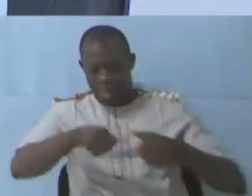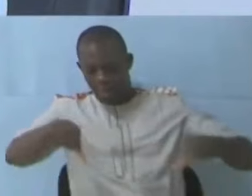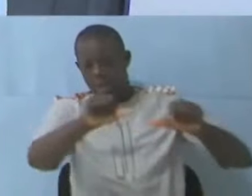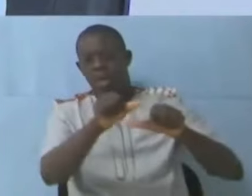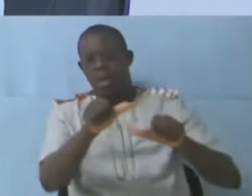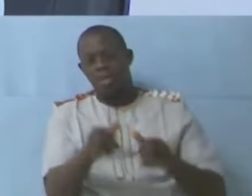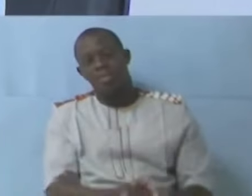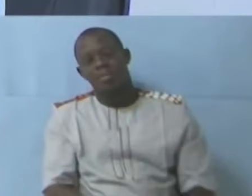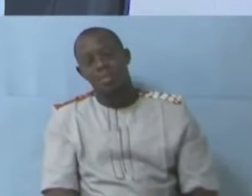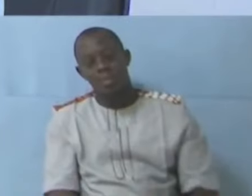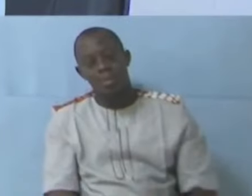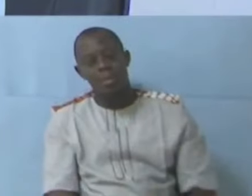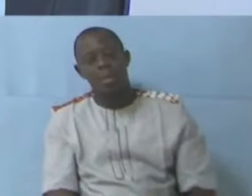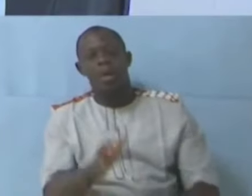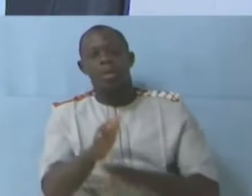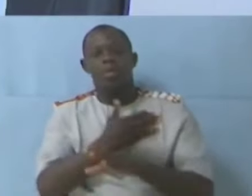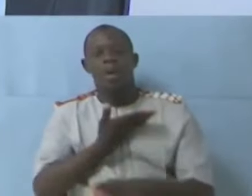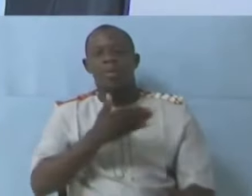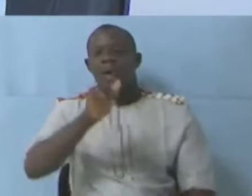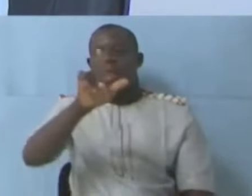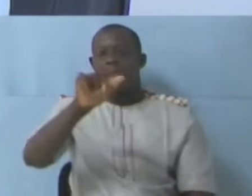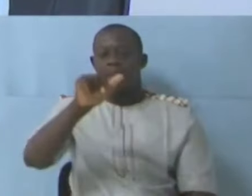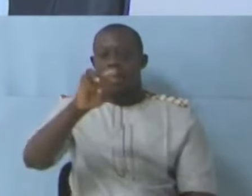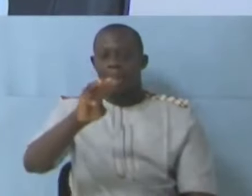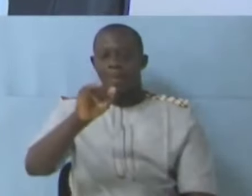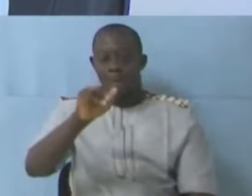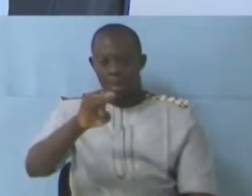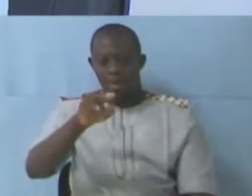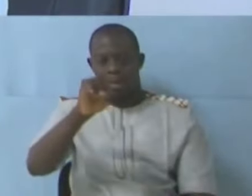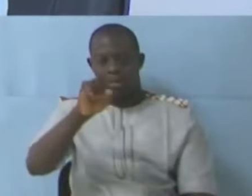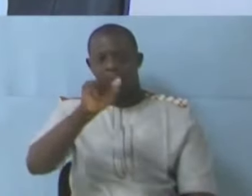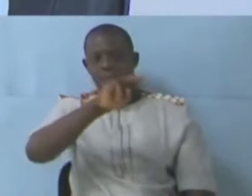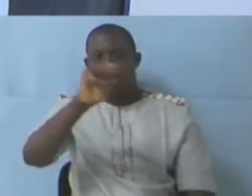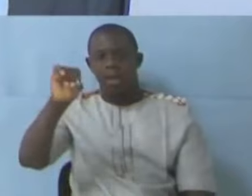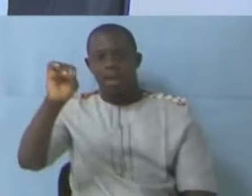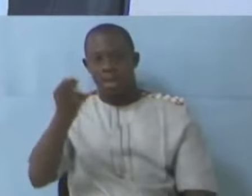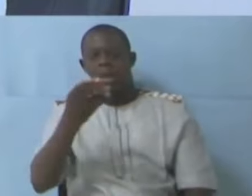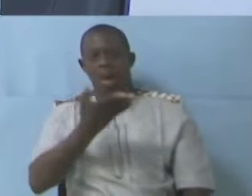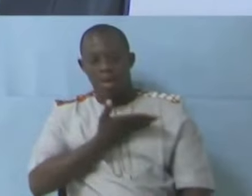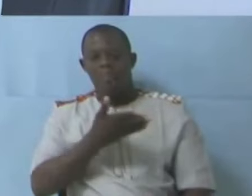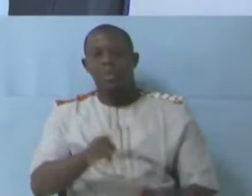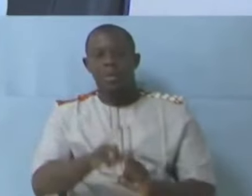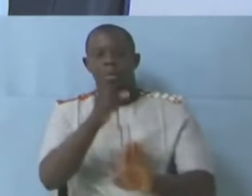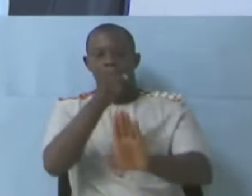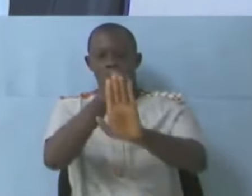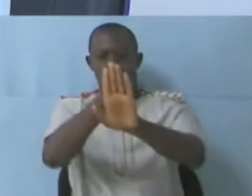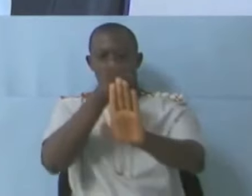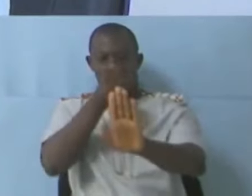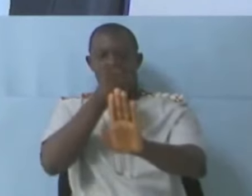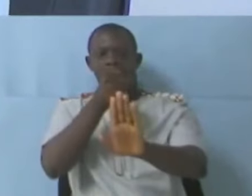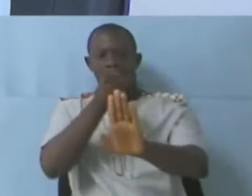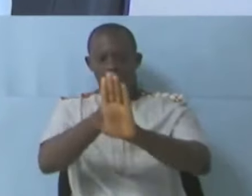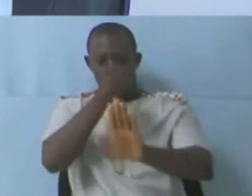we were. Fega la min sane okay mu ngi sol life vest but ci souf saluton amut bulletproof so silako